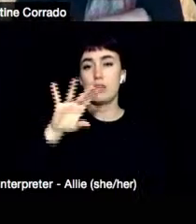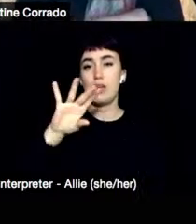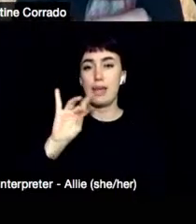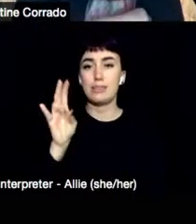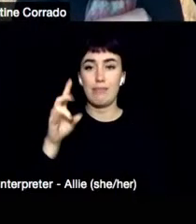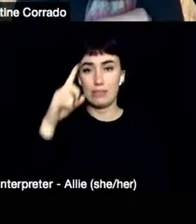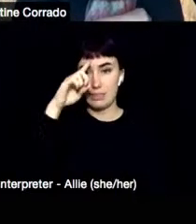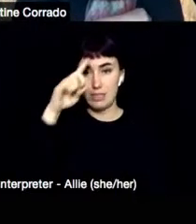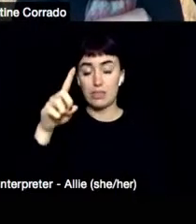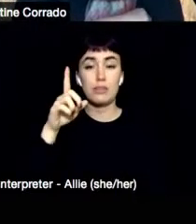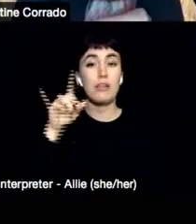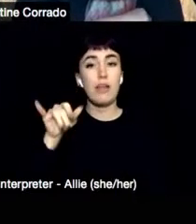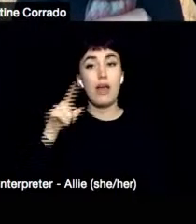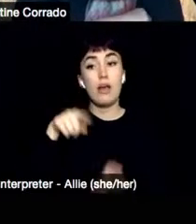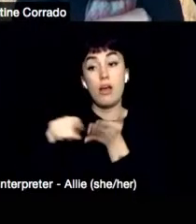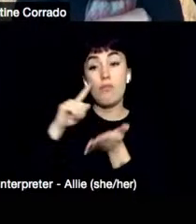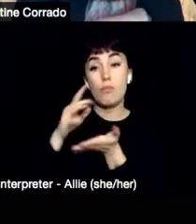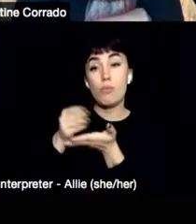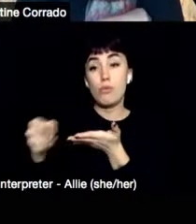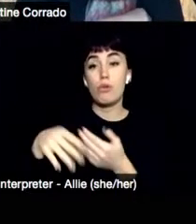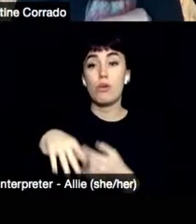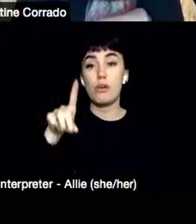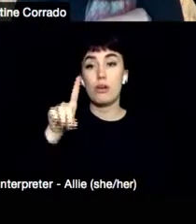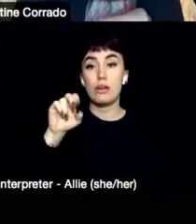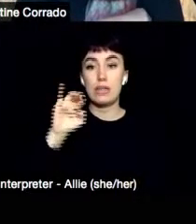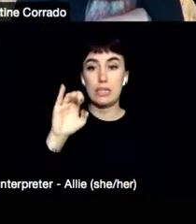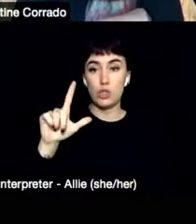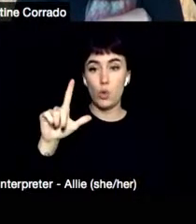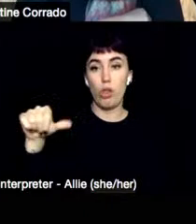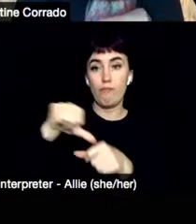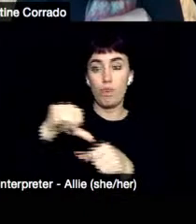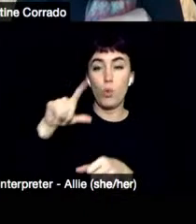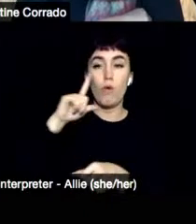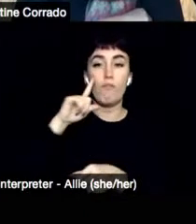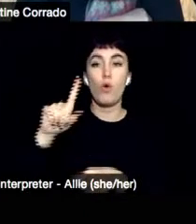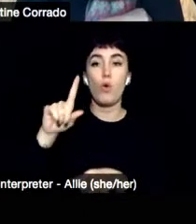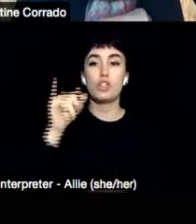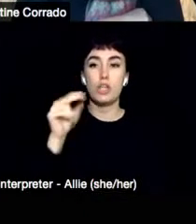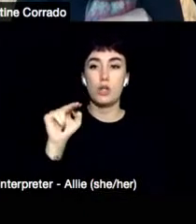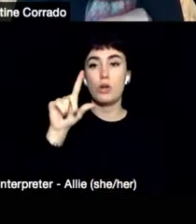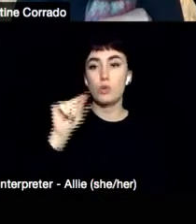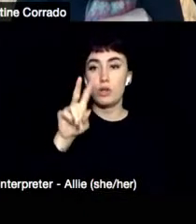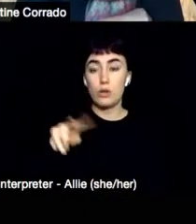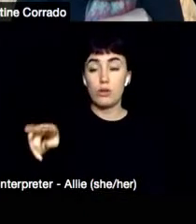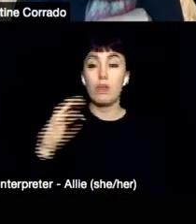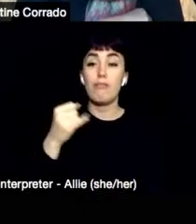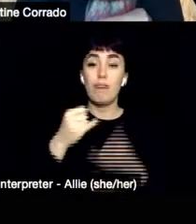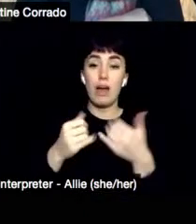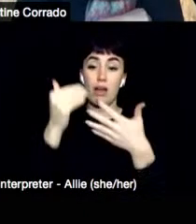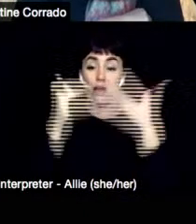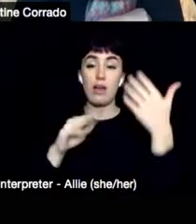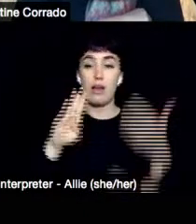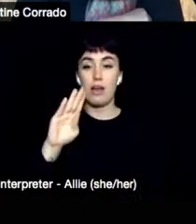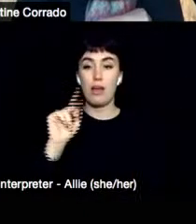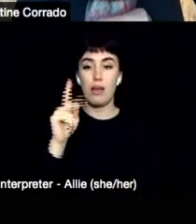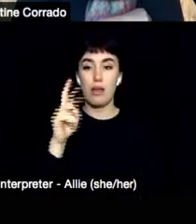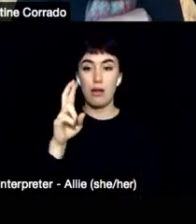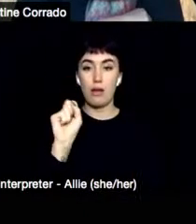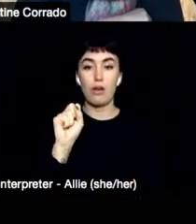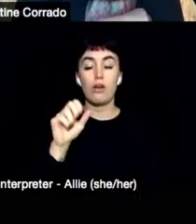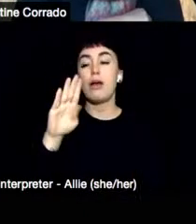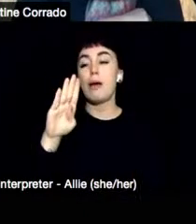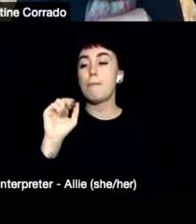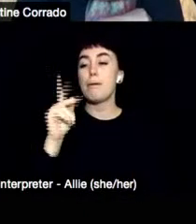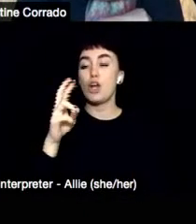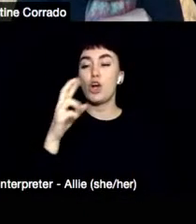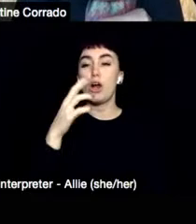$23,817.87, representing purchase of diesel fuel for January 2022. And finally, to Baker and Taylor Inc., the